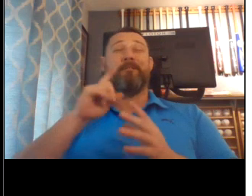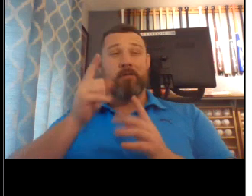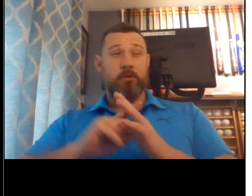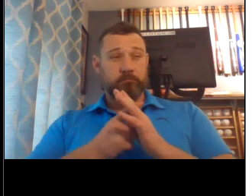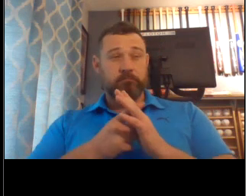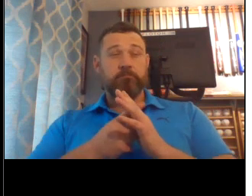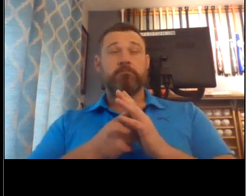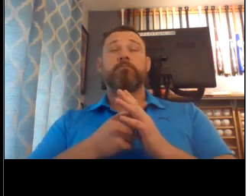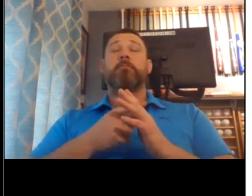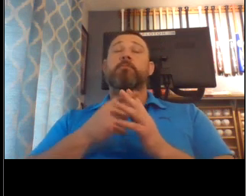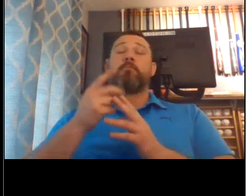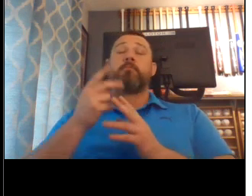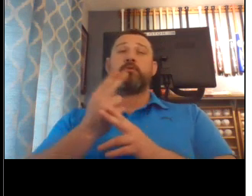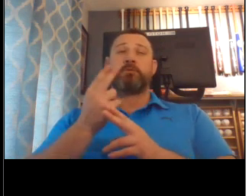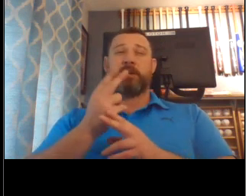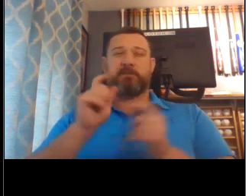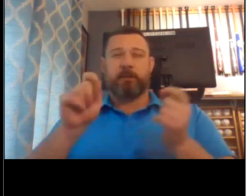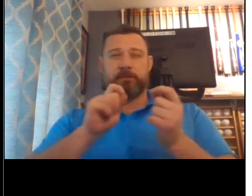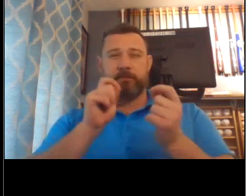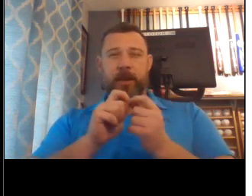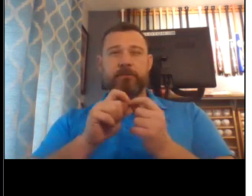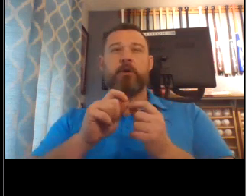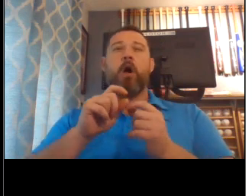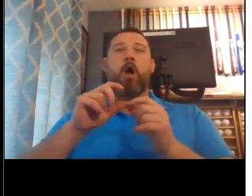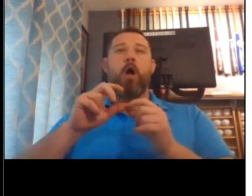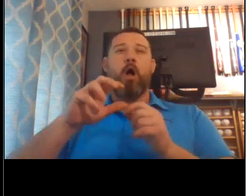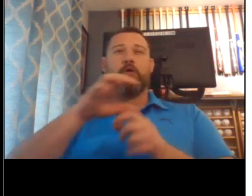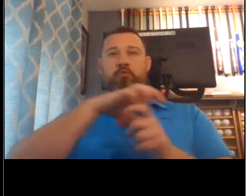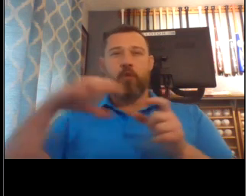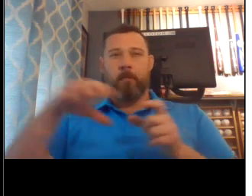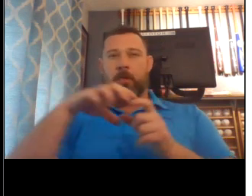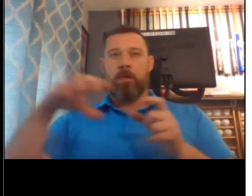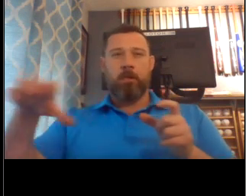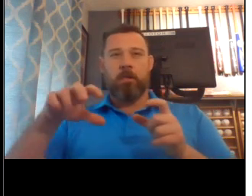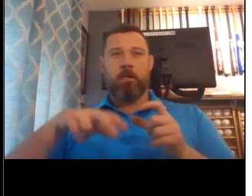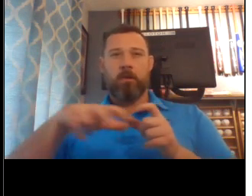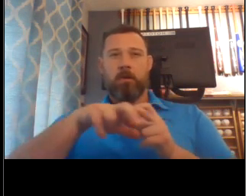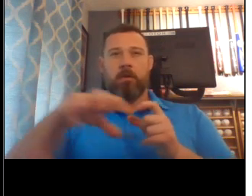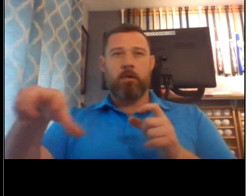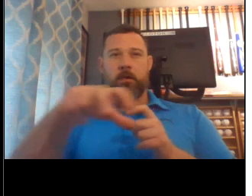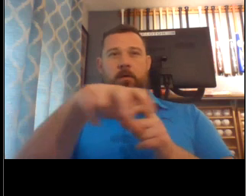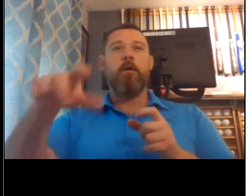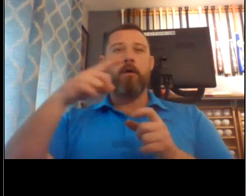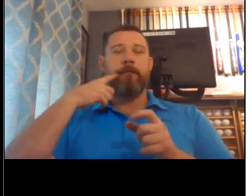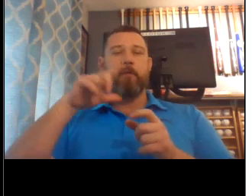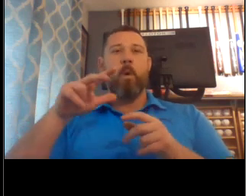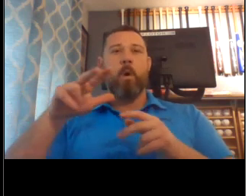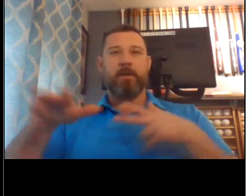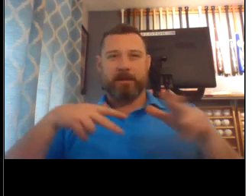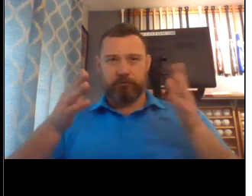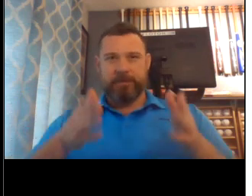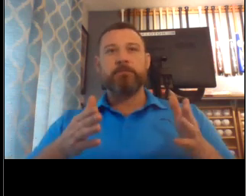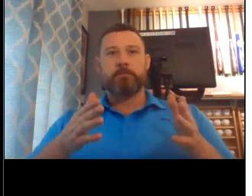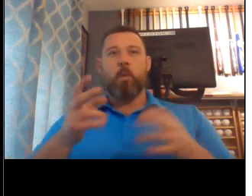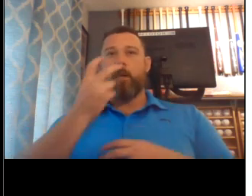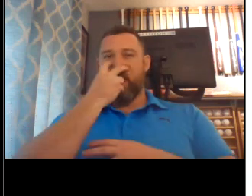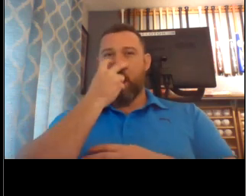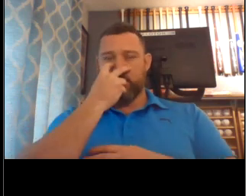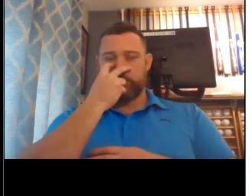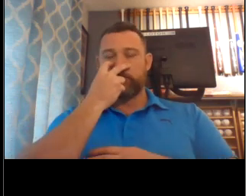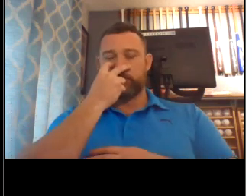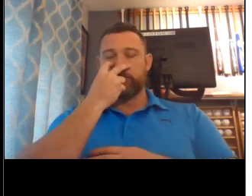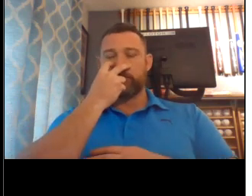some specifications on temporary rumble strips and are testing those in several districts. And I also wanted to just highlight also,